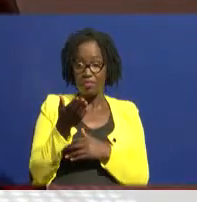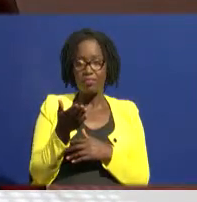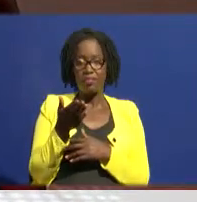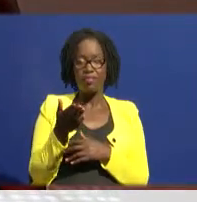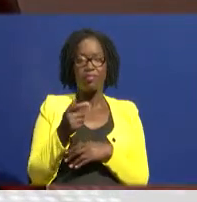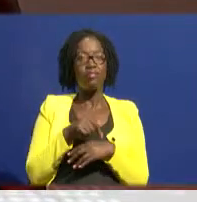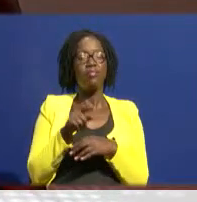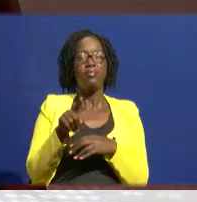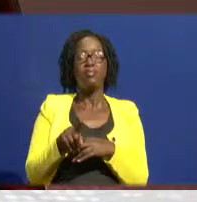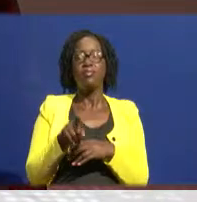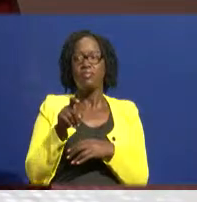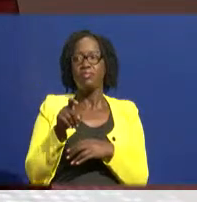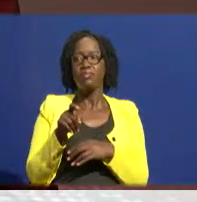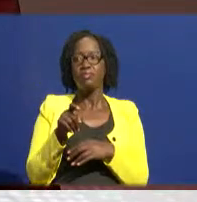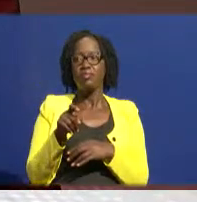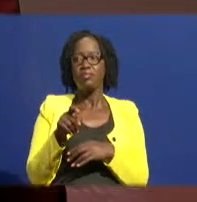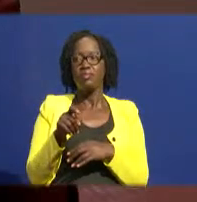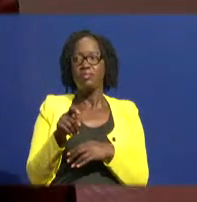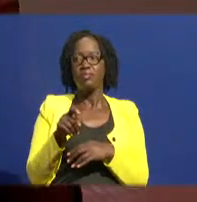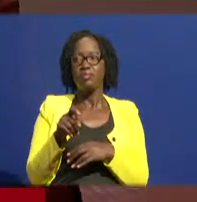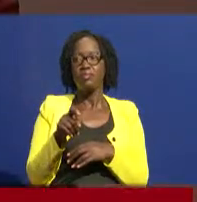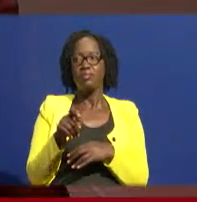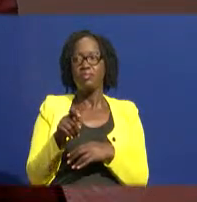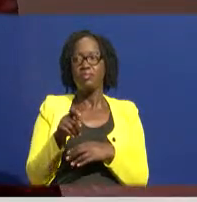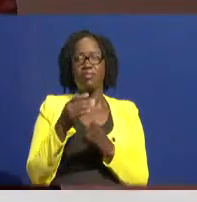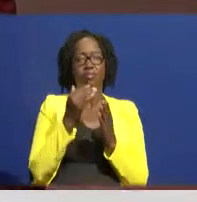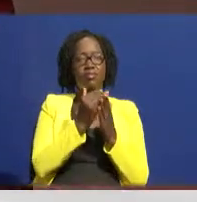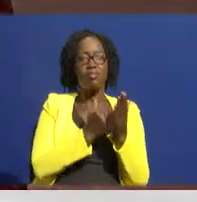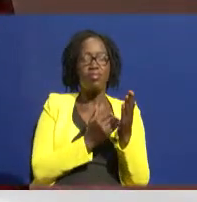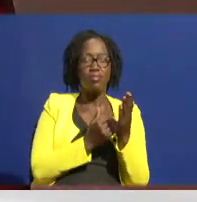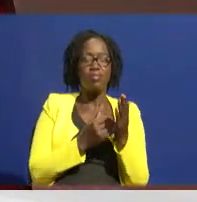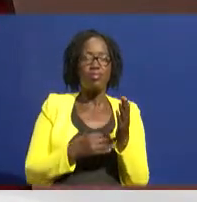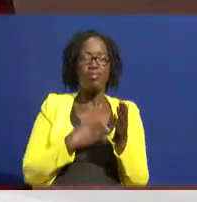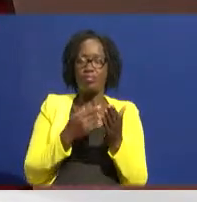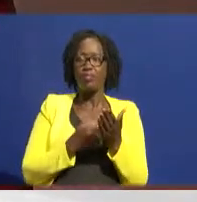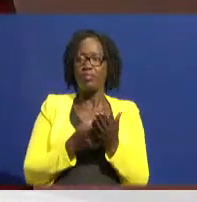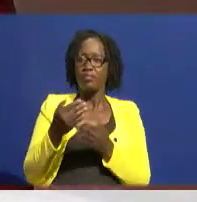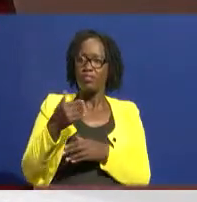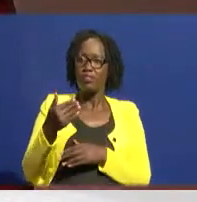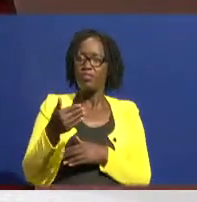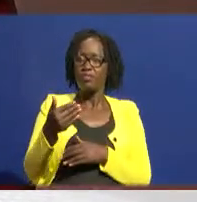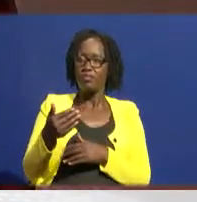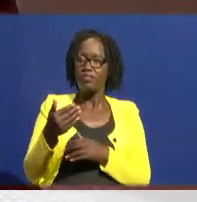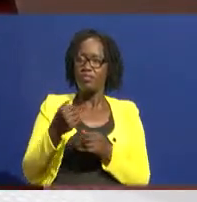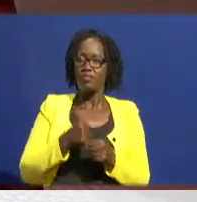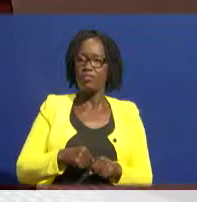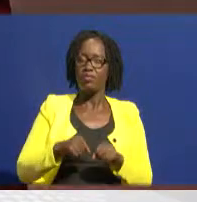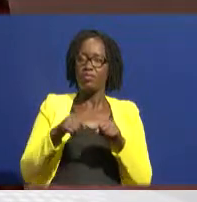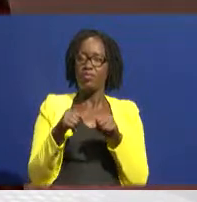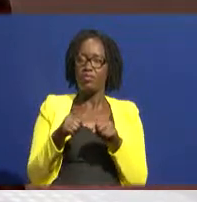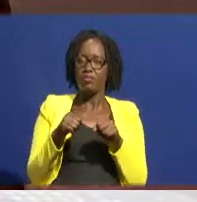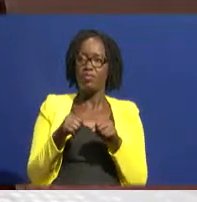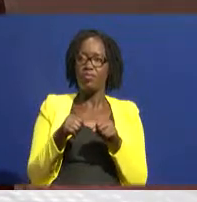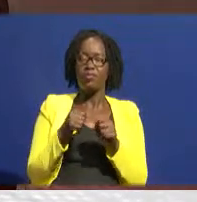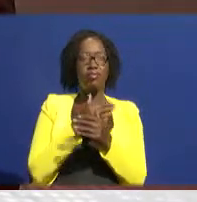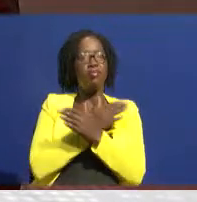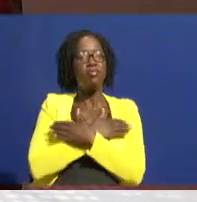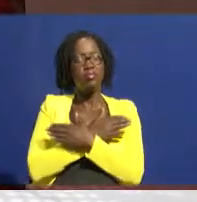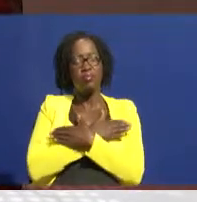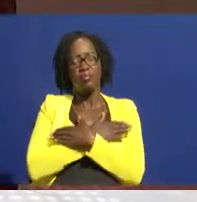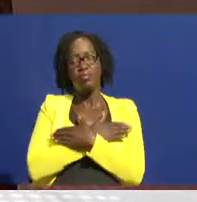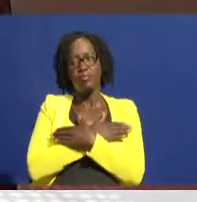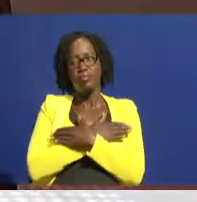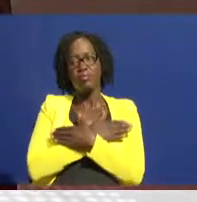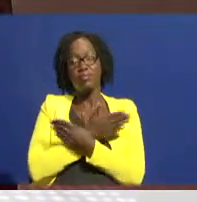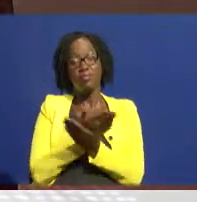when needed. And that's why we have this program that we visit them weekly and be able to befriend them,